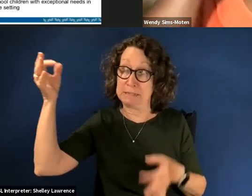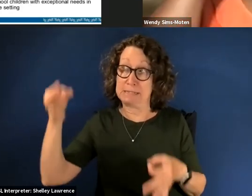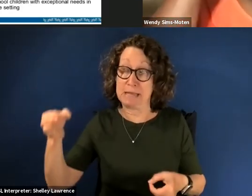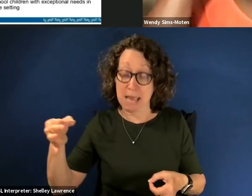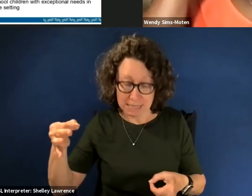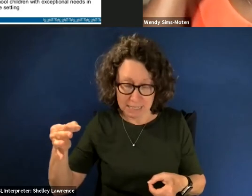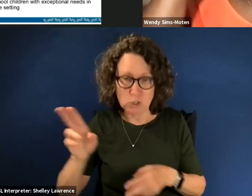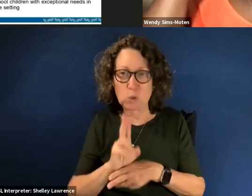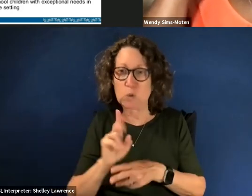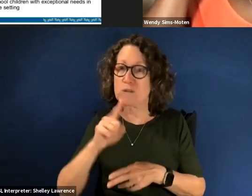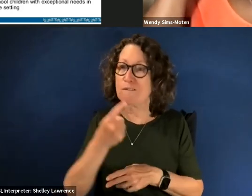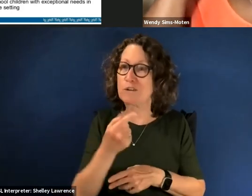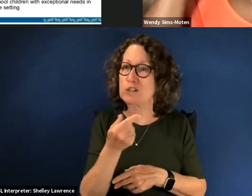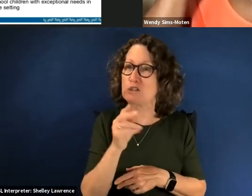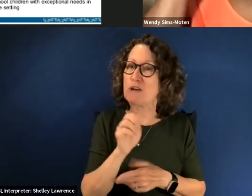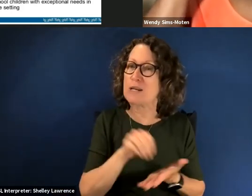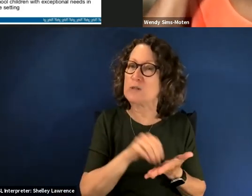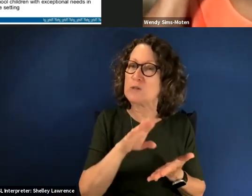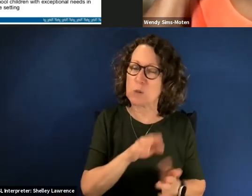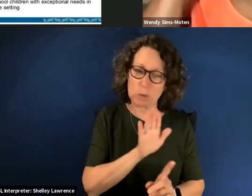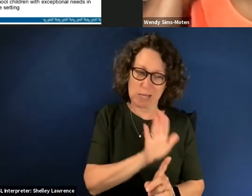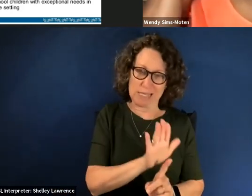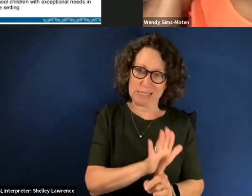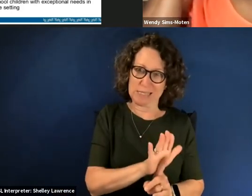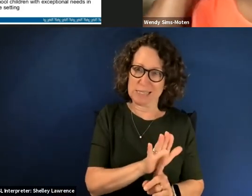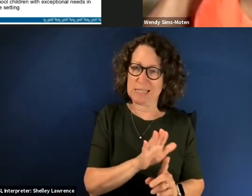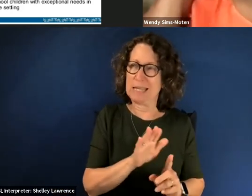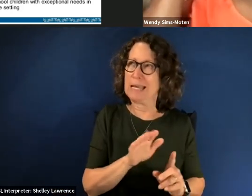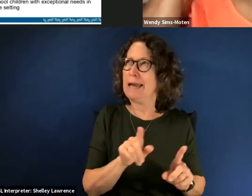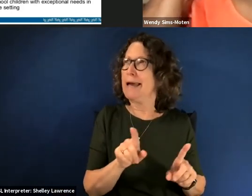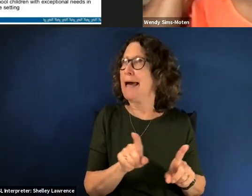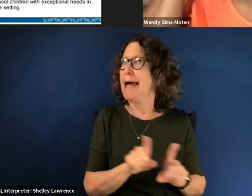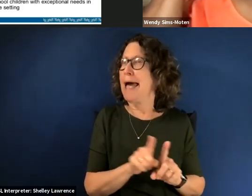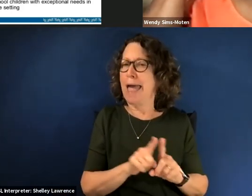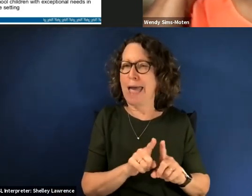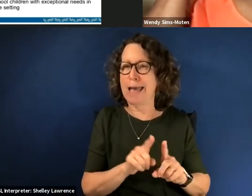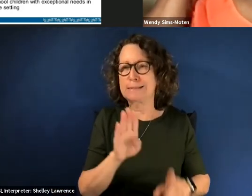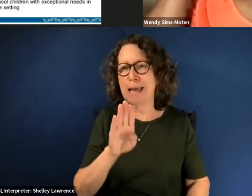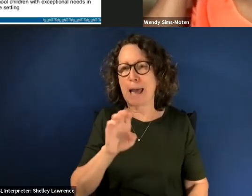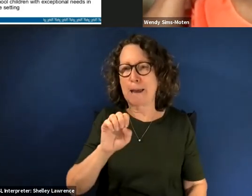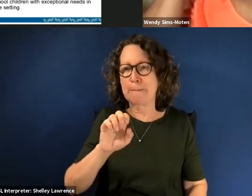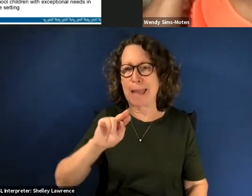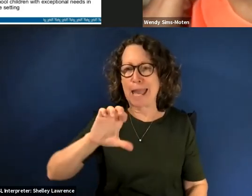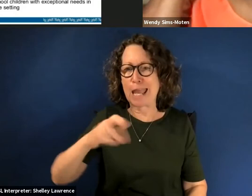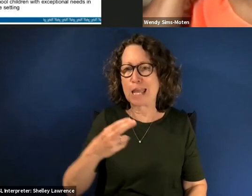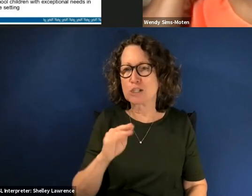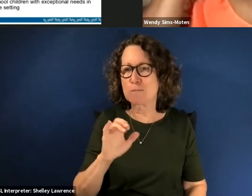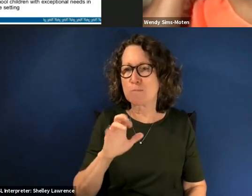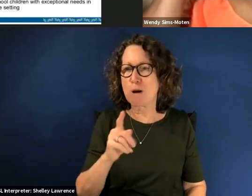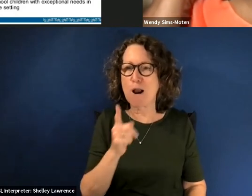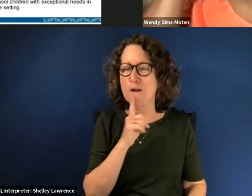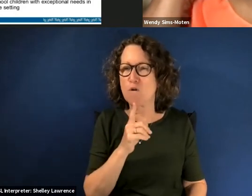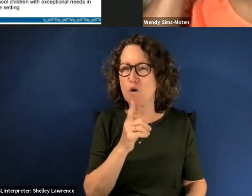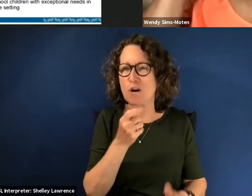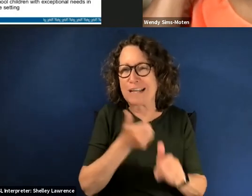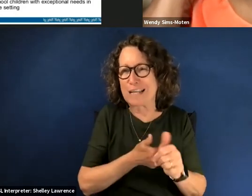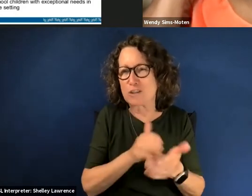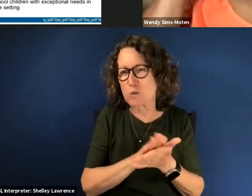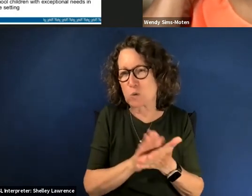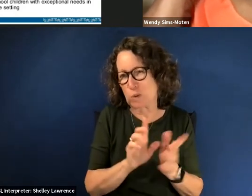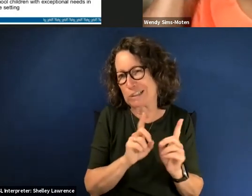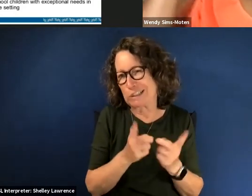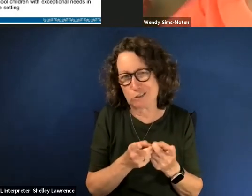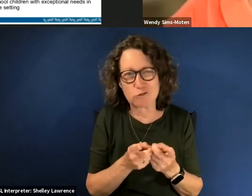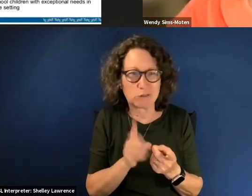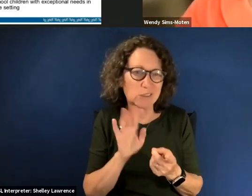use the first grade students as a benchmark kind of for a individual school districts, and that's what they're